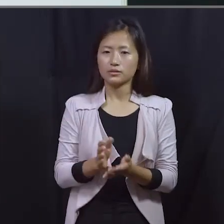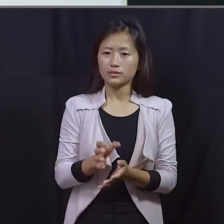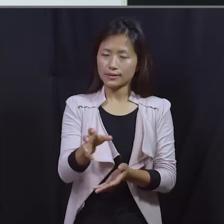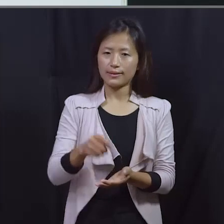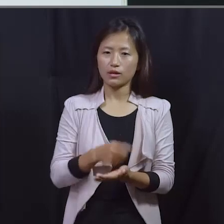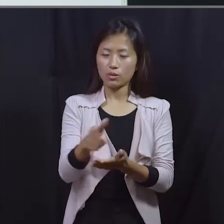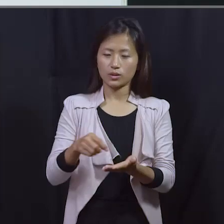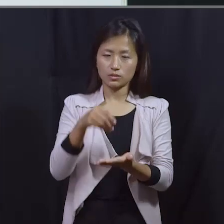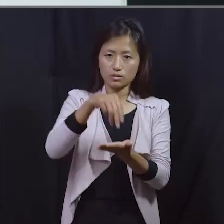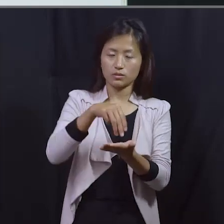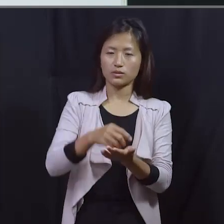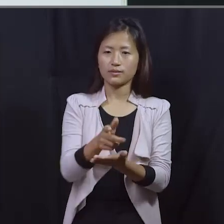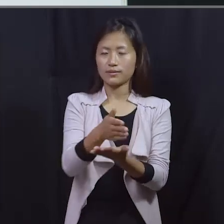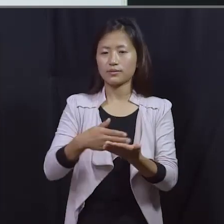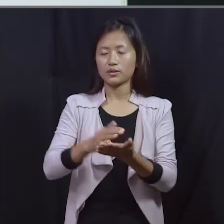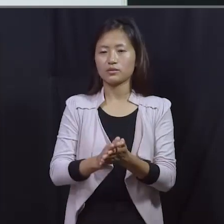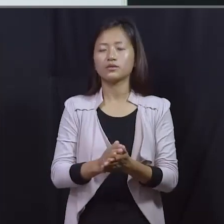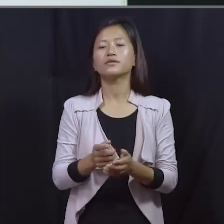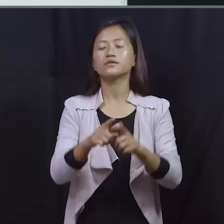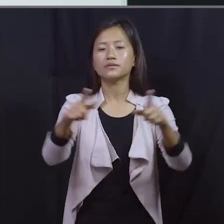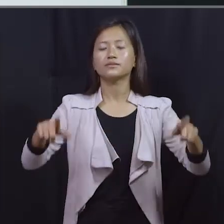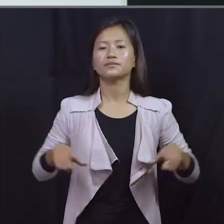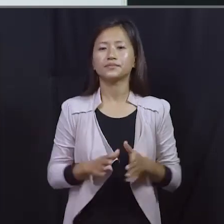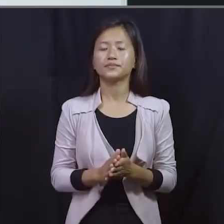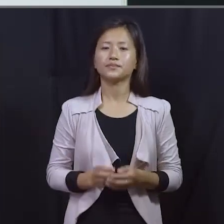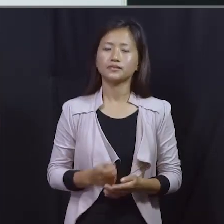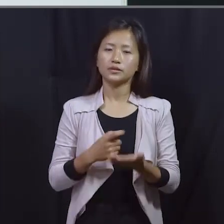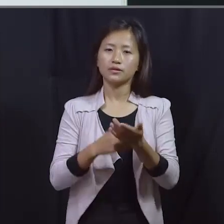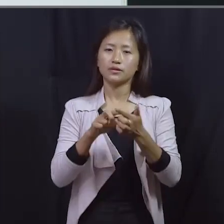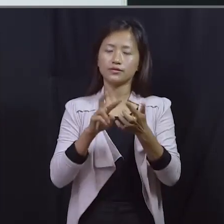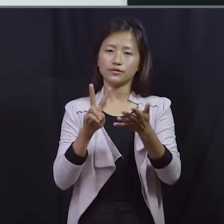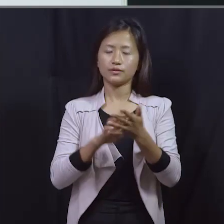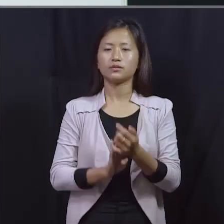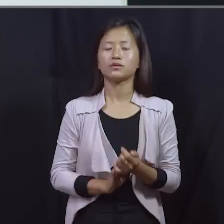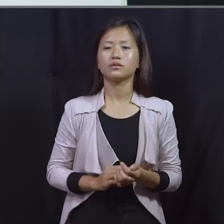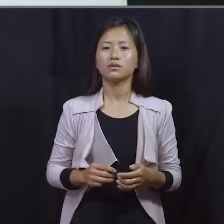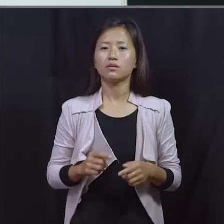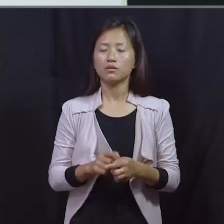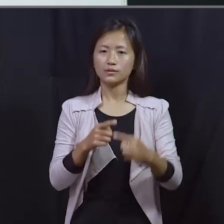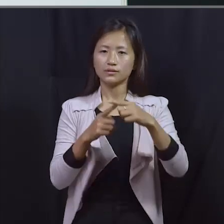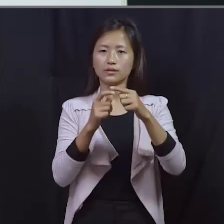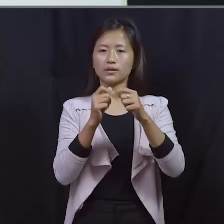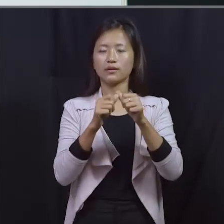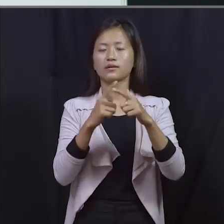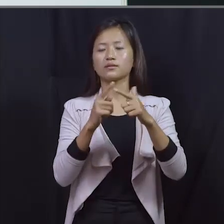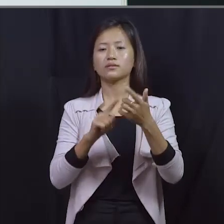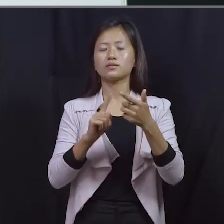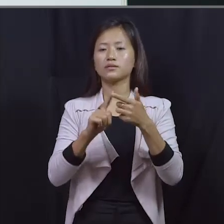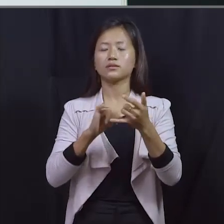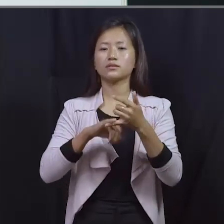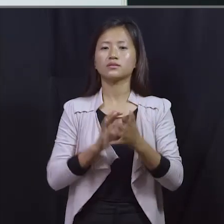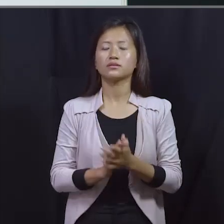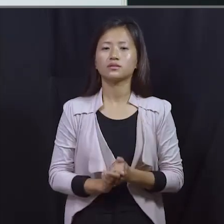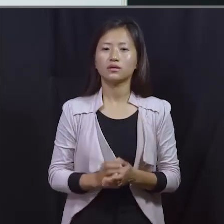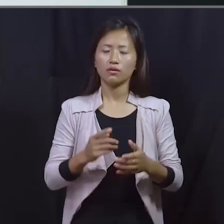land. The third point is that the revenue or taxes were fixed on